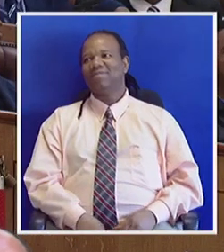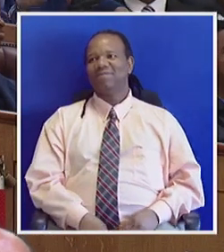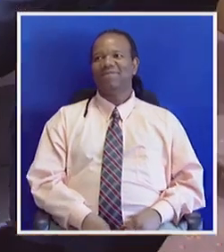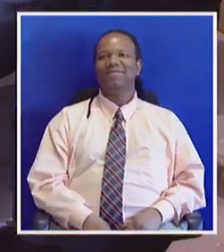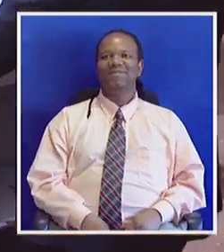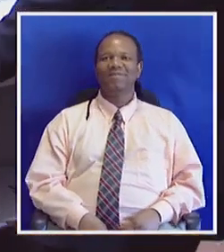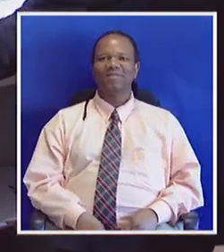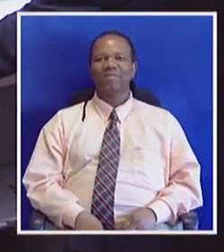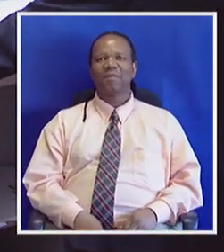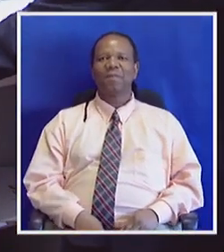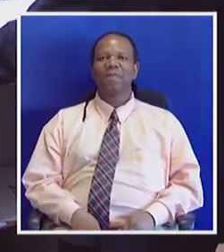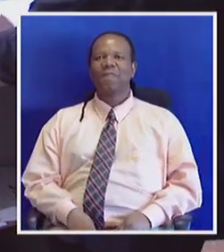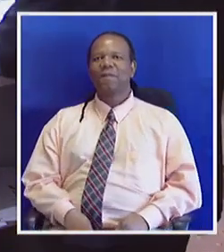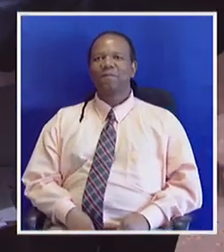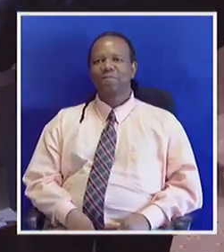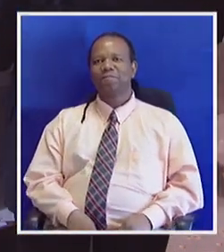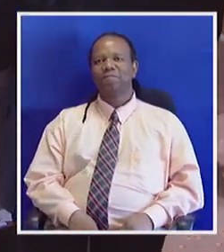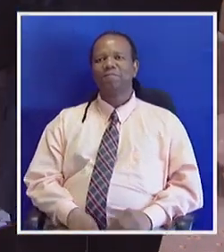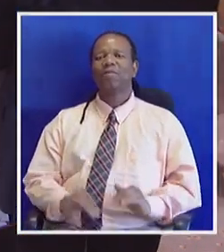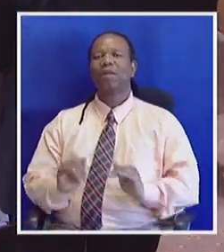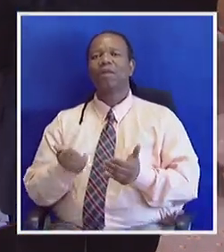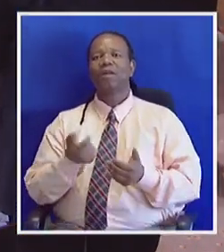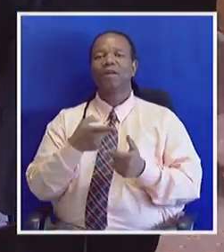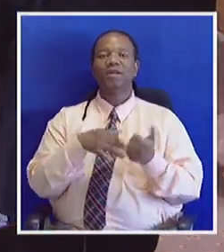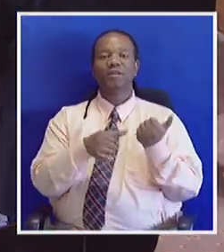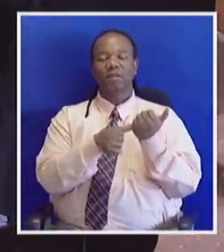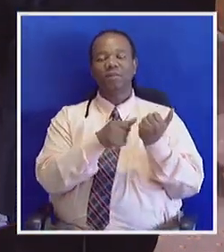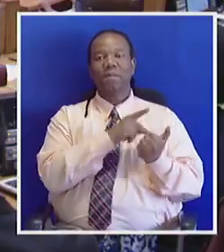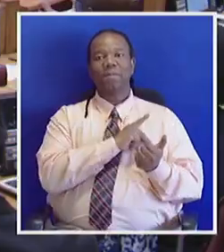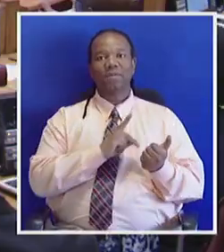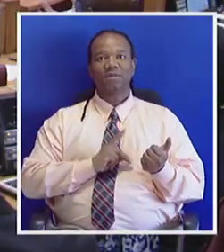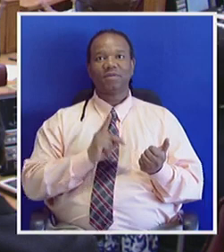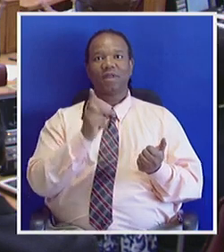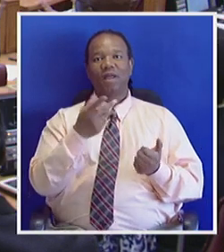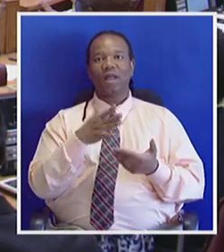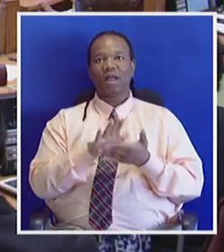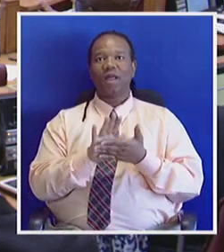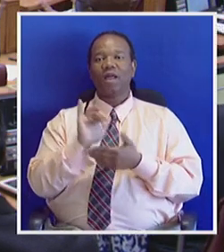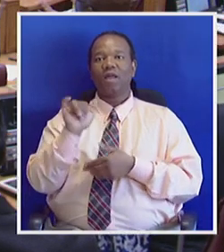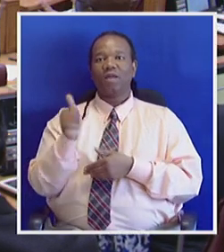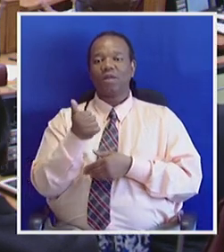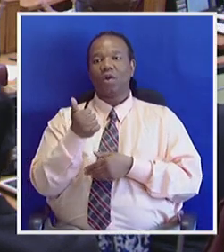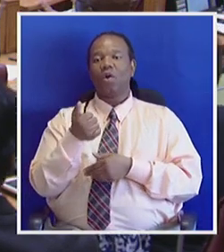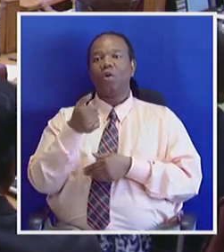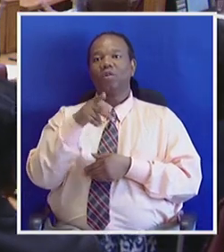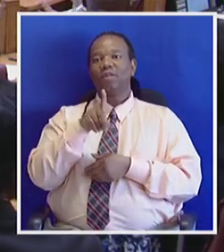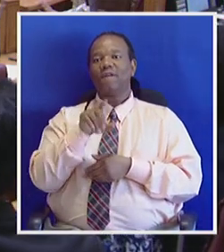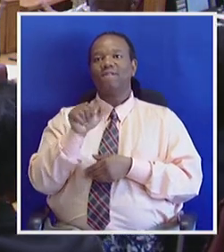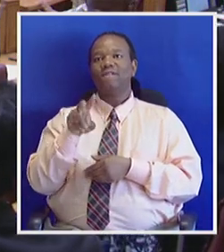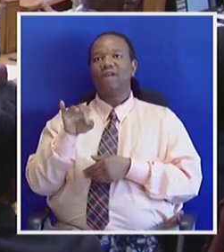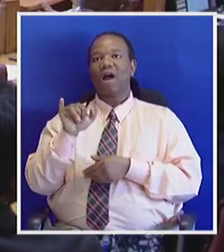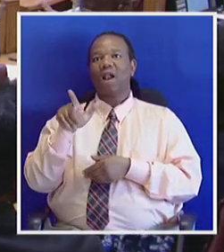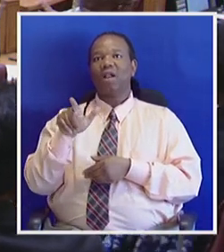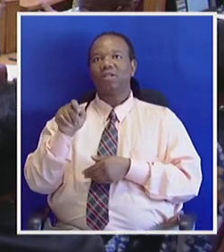We must also say that we are very happy, Deputy President, that Dr. Vauda, Honorable Vauda, is back. He is looking very